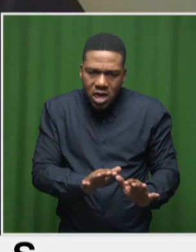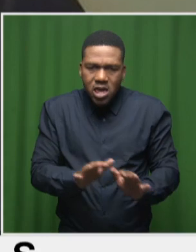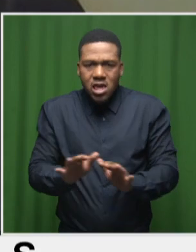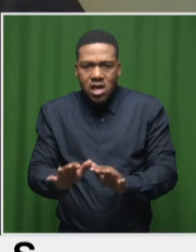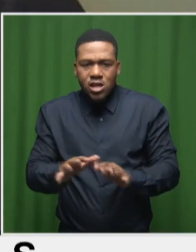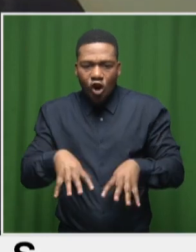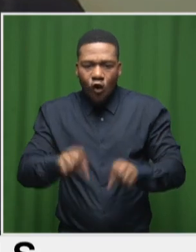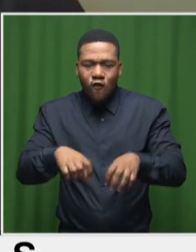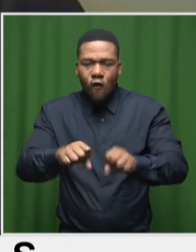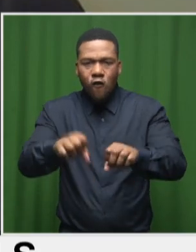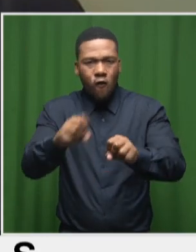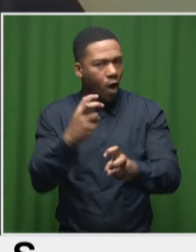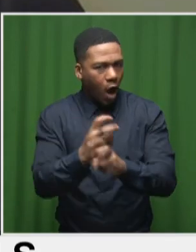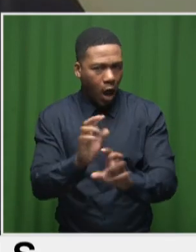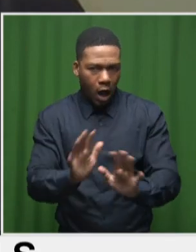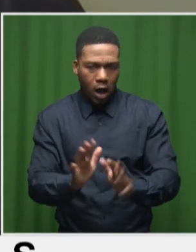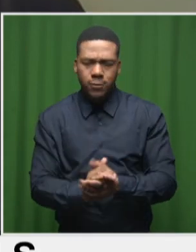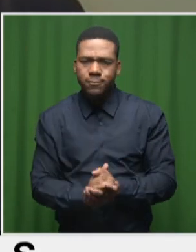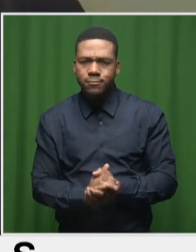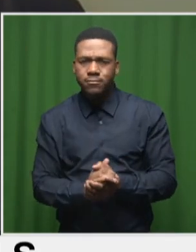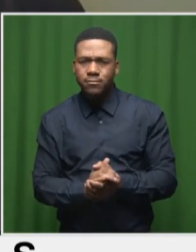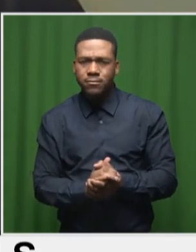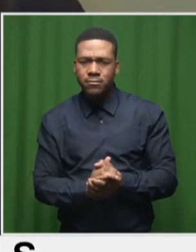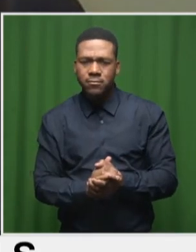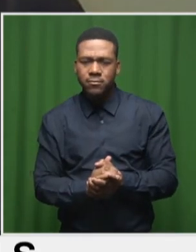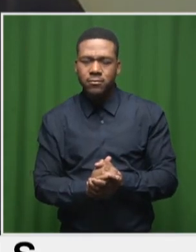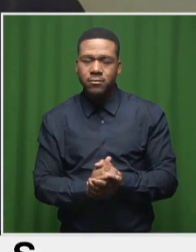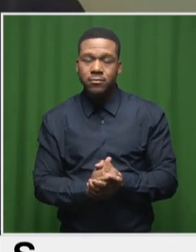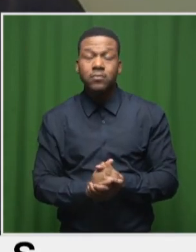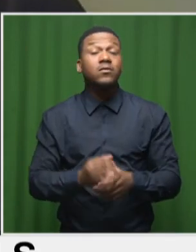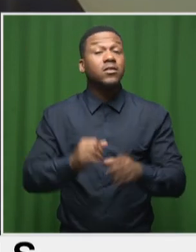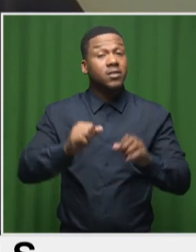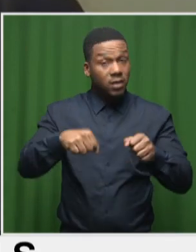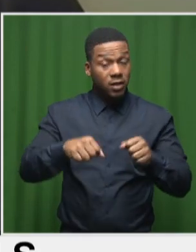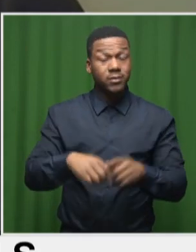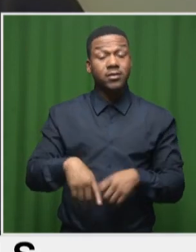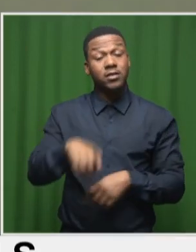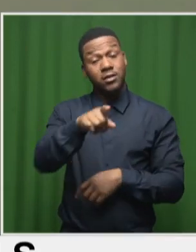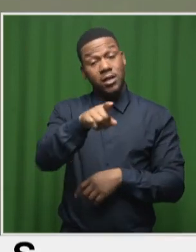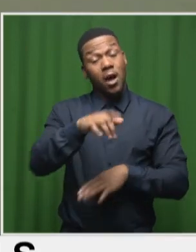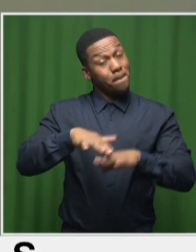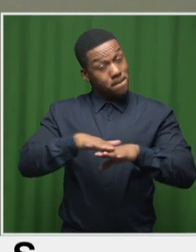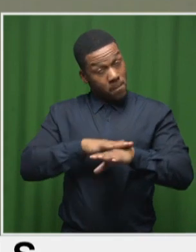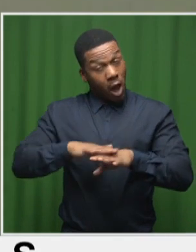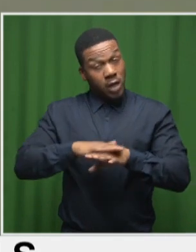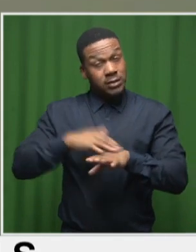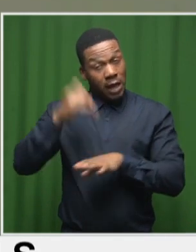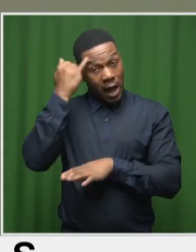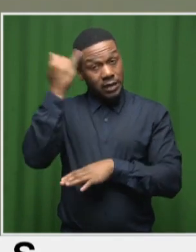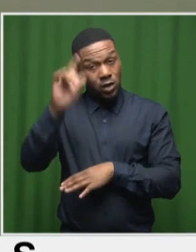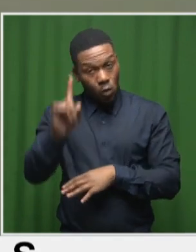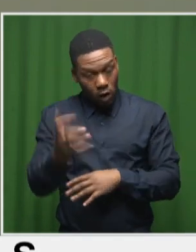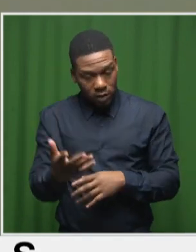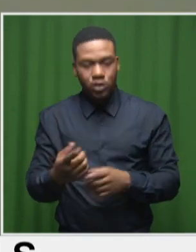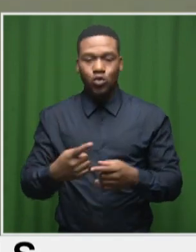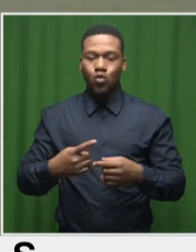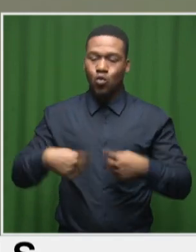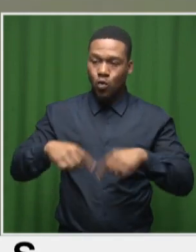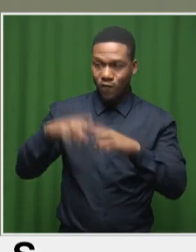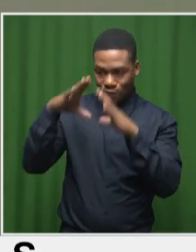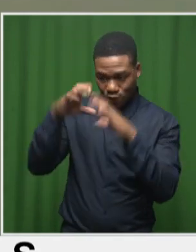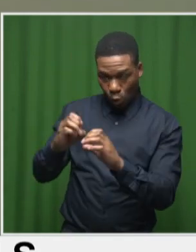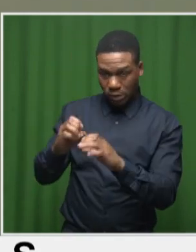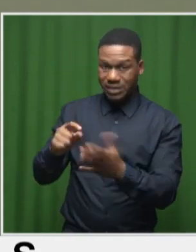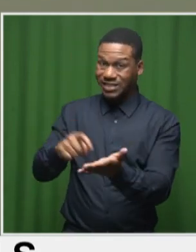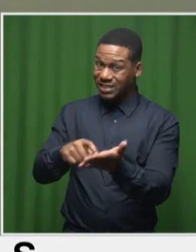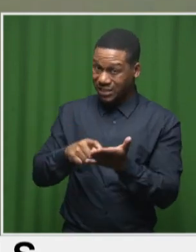with load shedding to customers? So basically the idea, as I said, that it is part of our demand side management. So